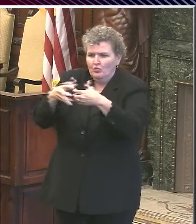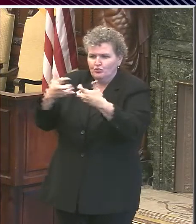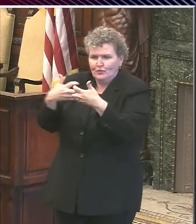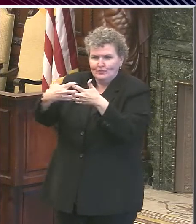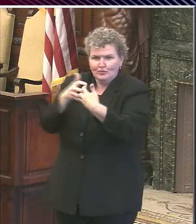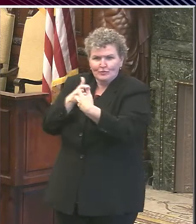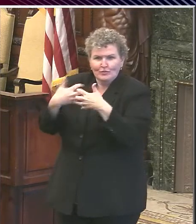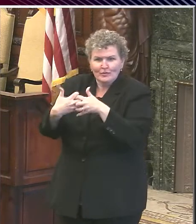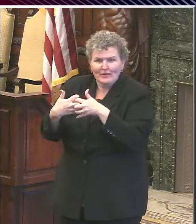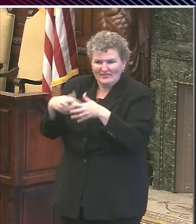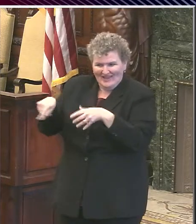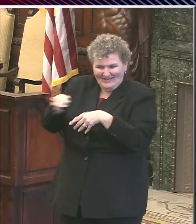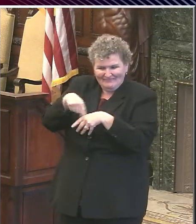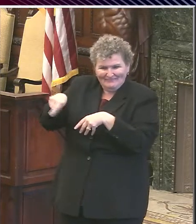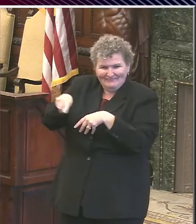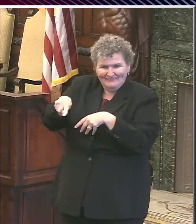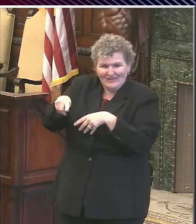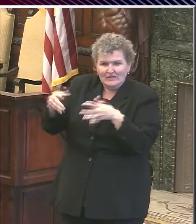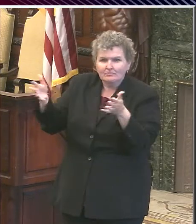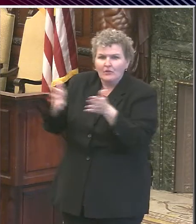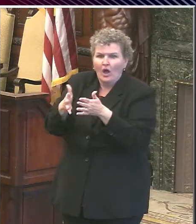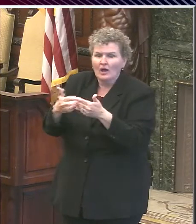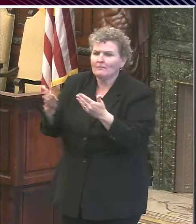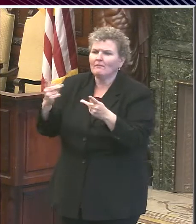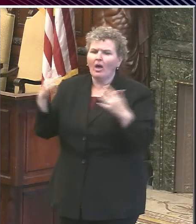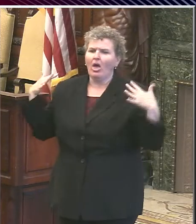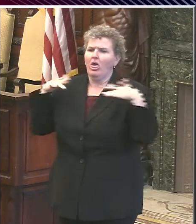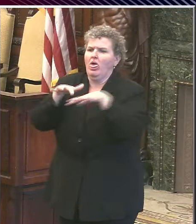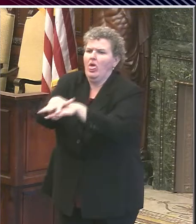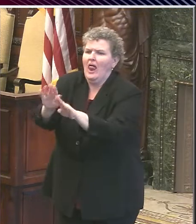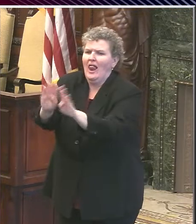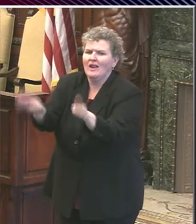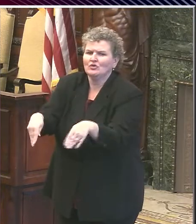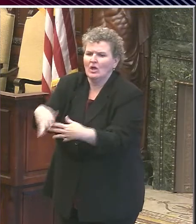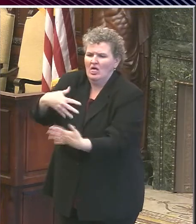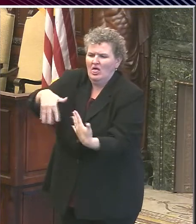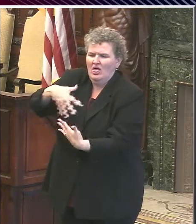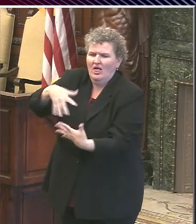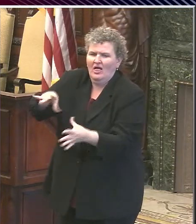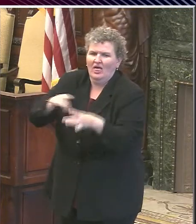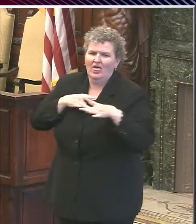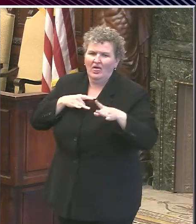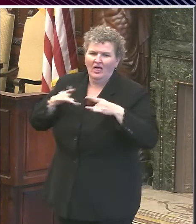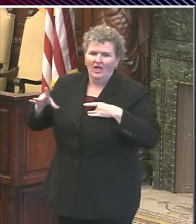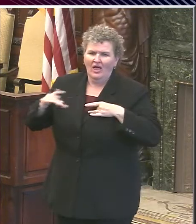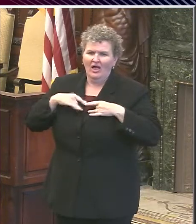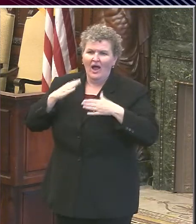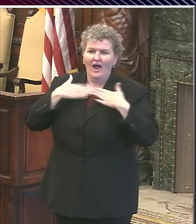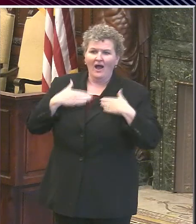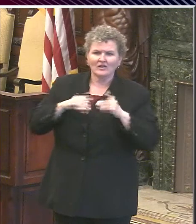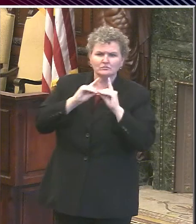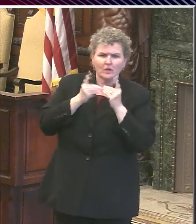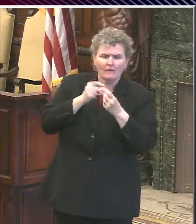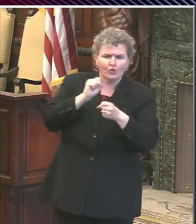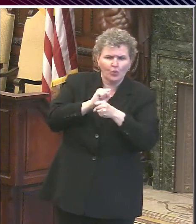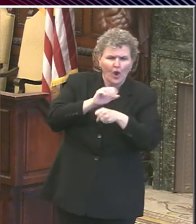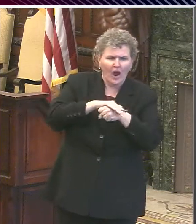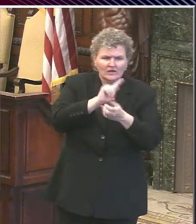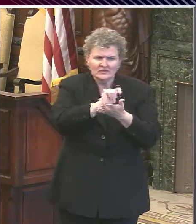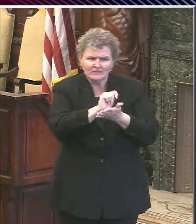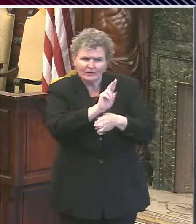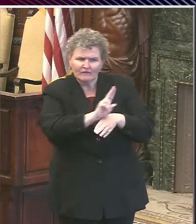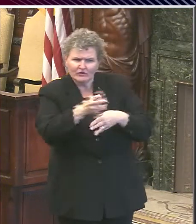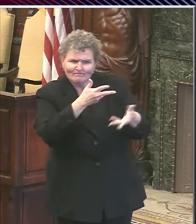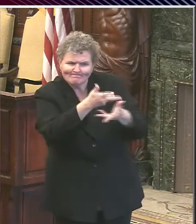occurring through small social gatherings. Now, the health department is working with the Temple Student Health Services and the Temple administration to try to contain